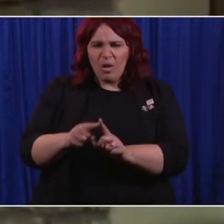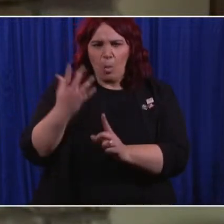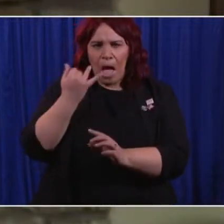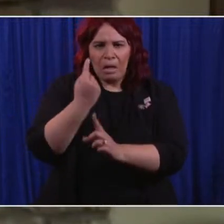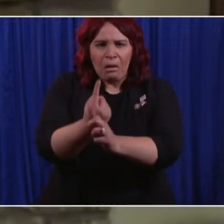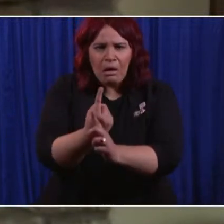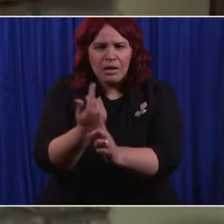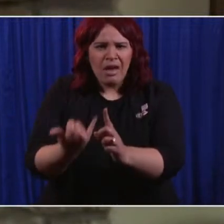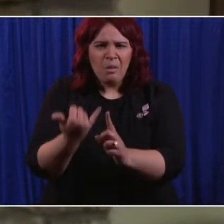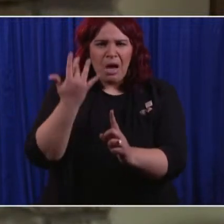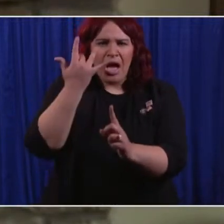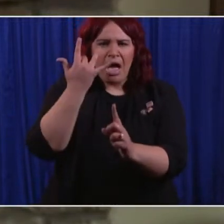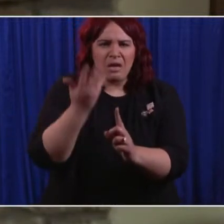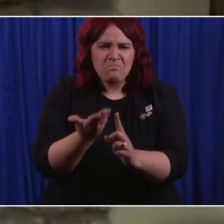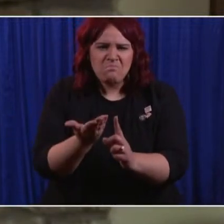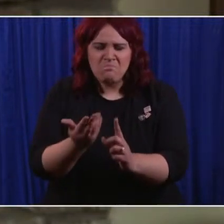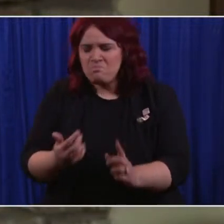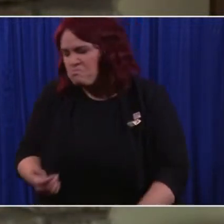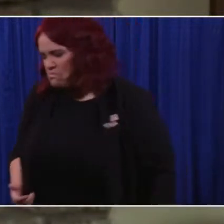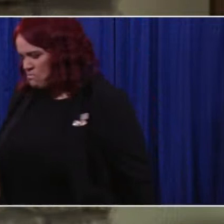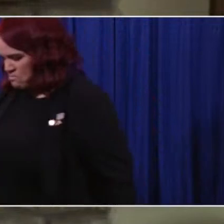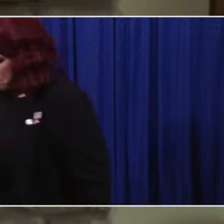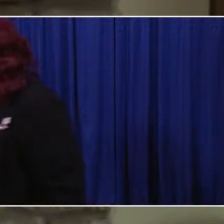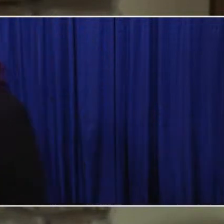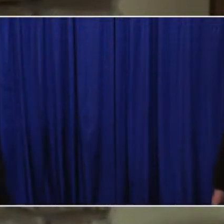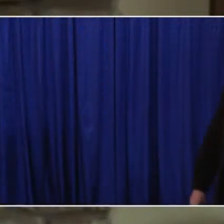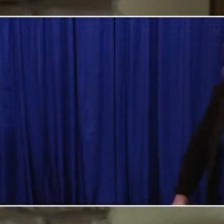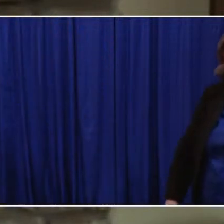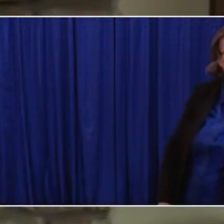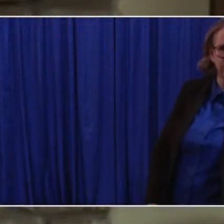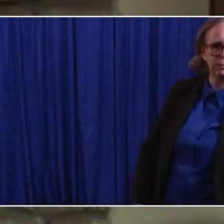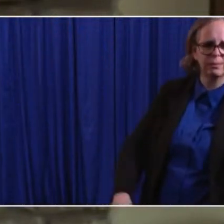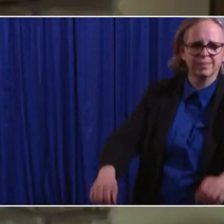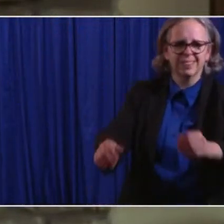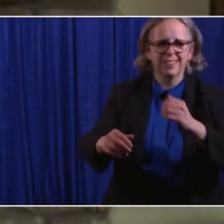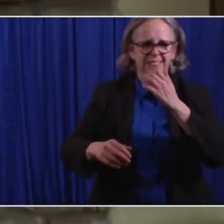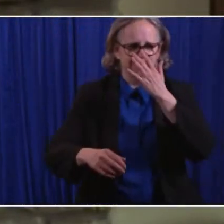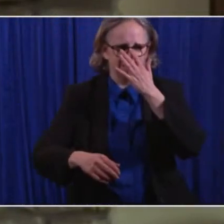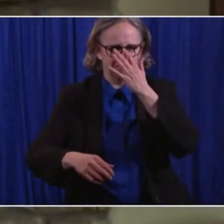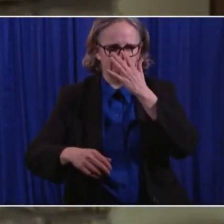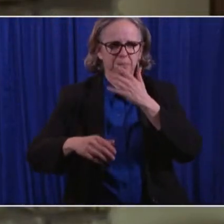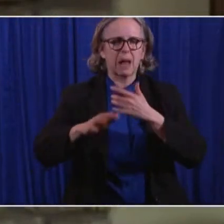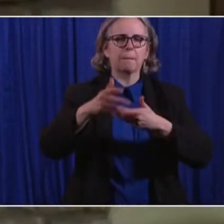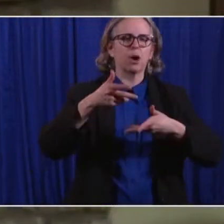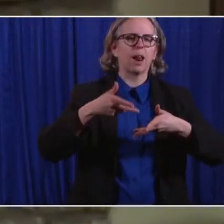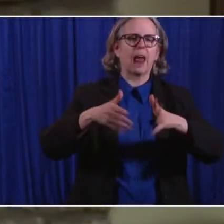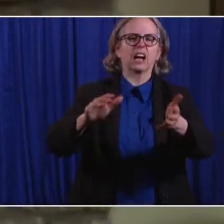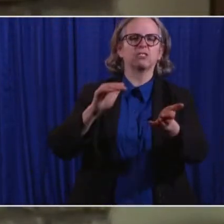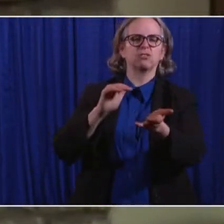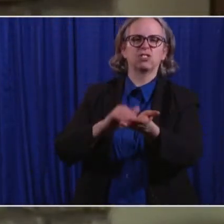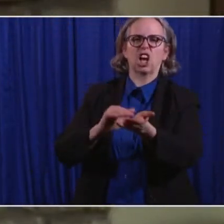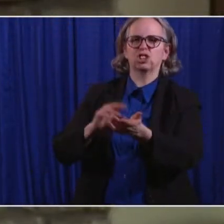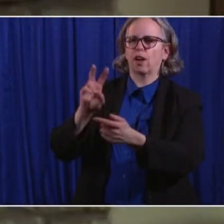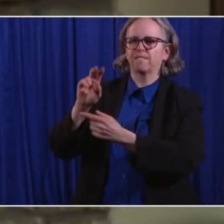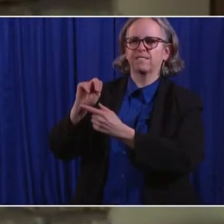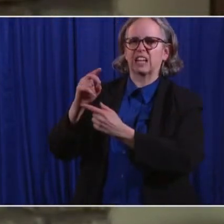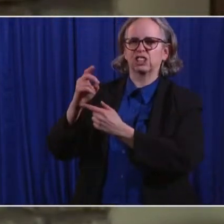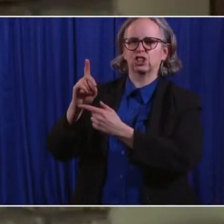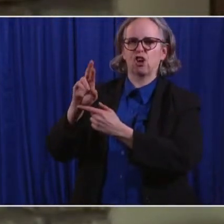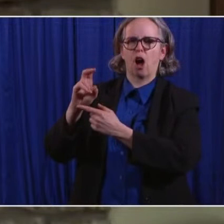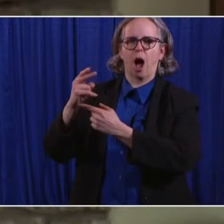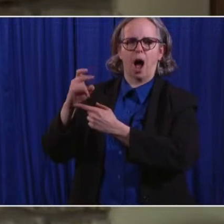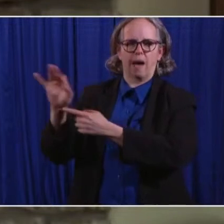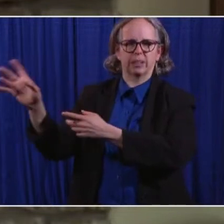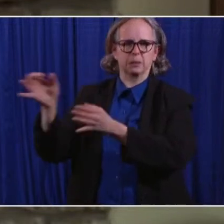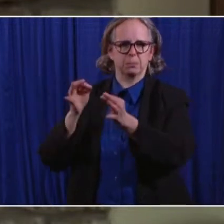Obviously, I approved it. I thought it was the right thing. I will say one thing that, we wanted something. We kept